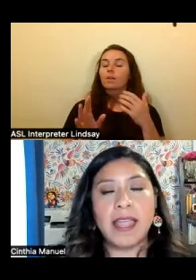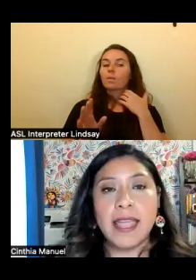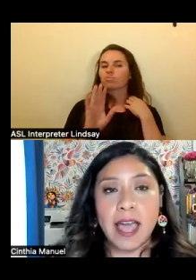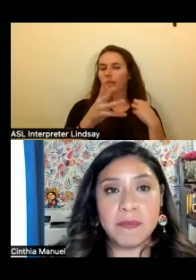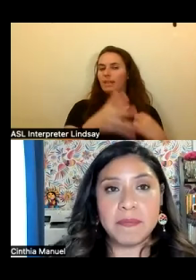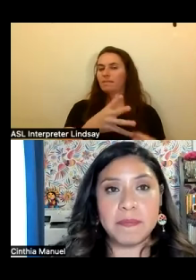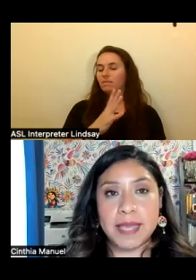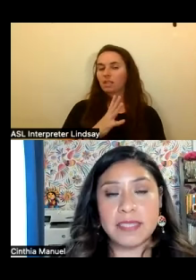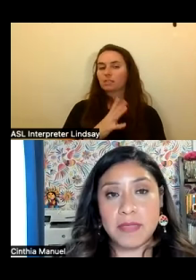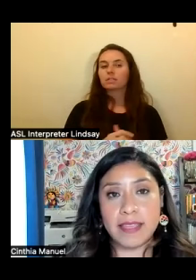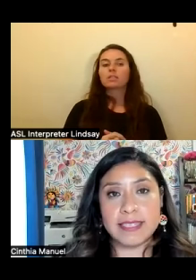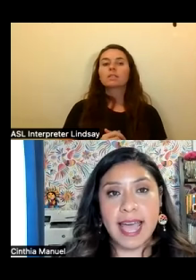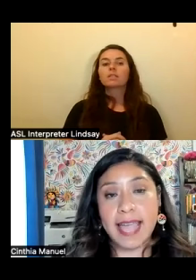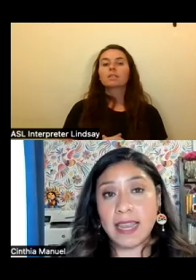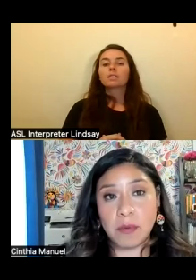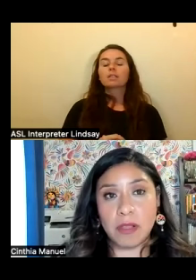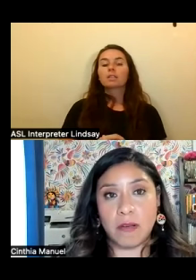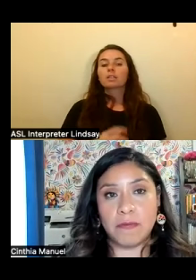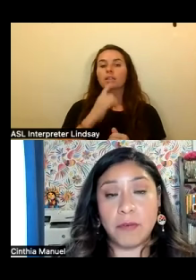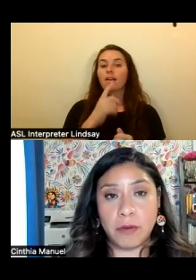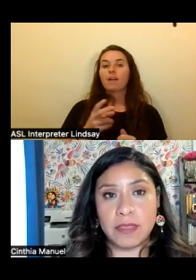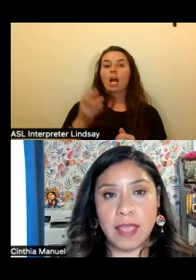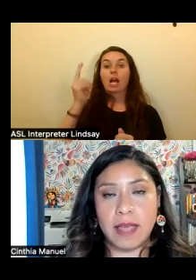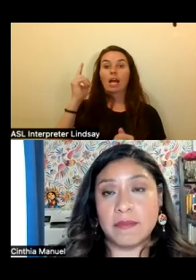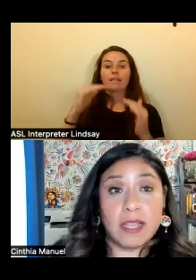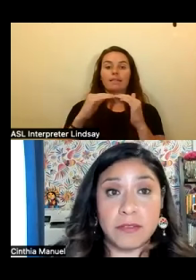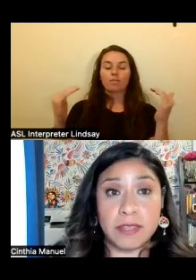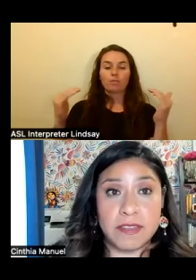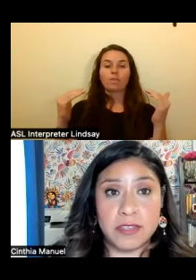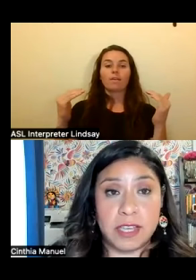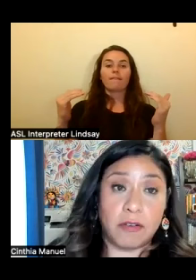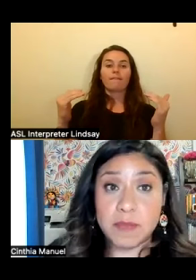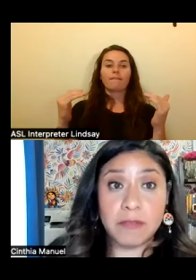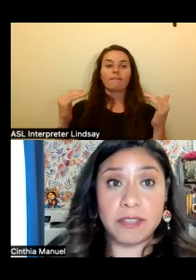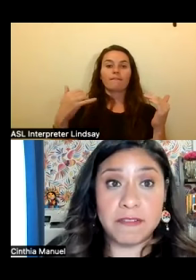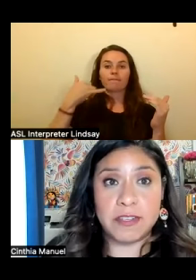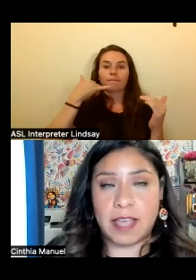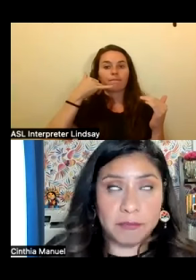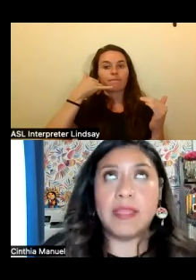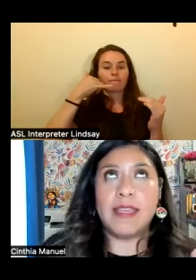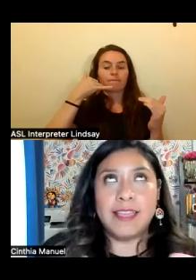leave it there. Because of that, there's a high level of cell phone deficiency or smartphone